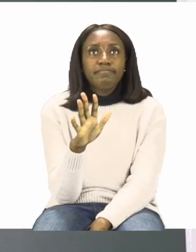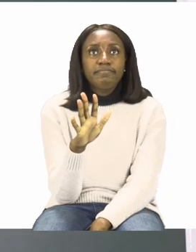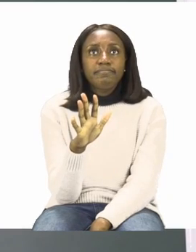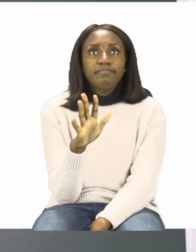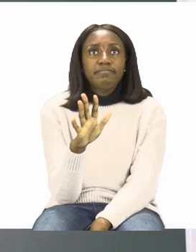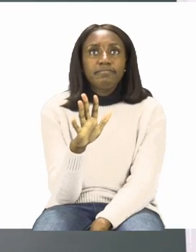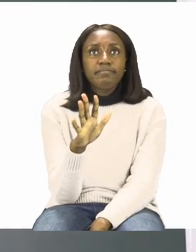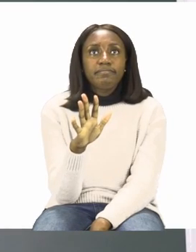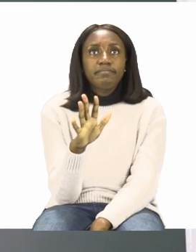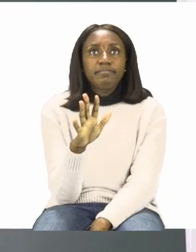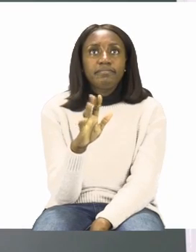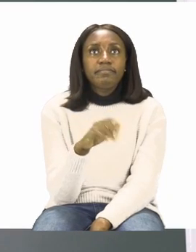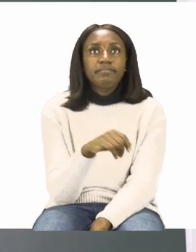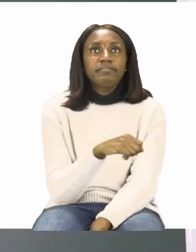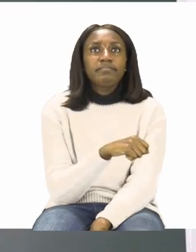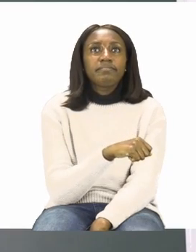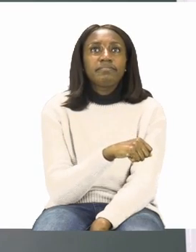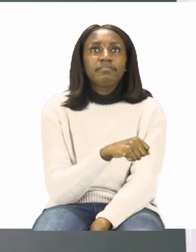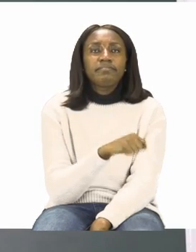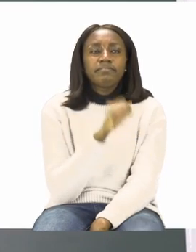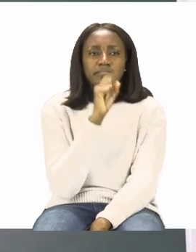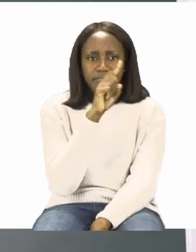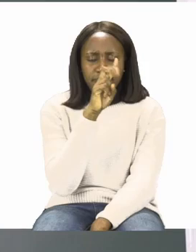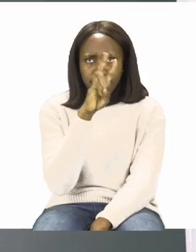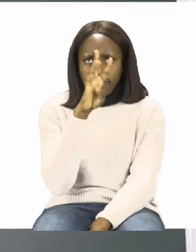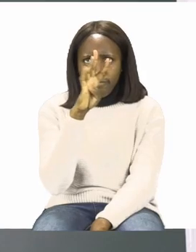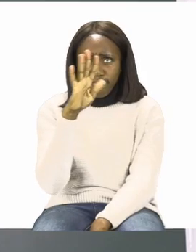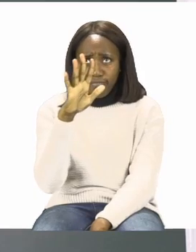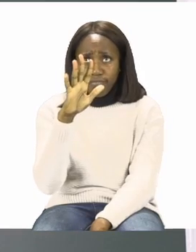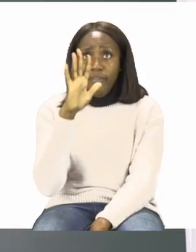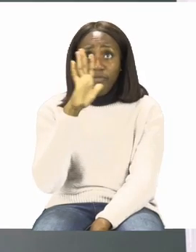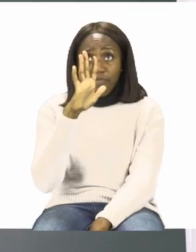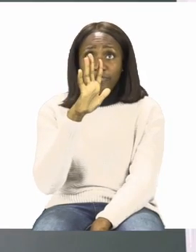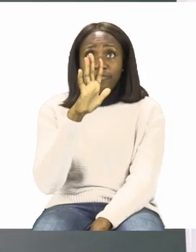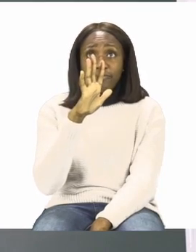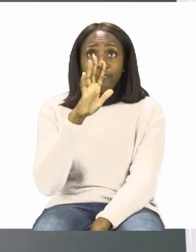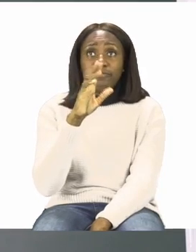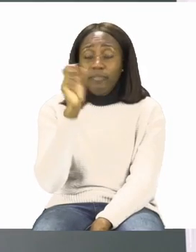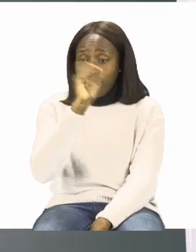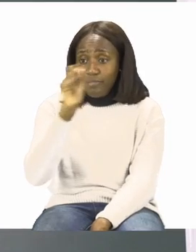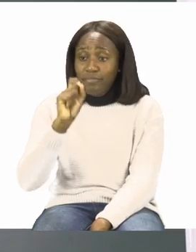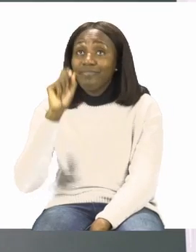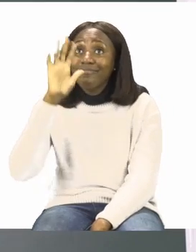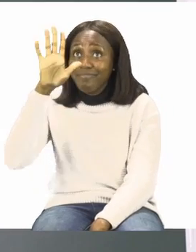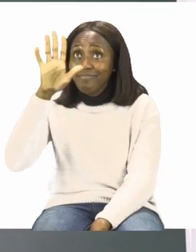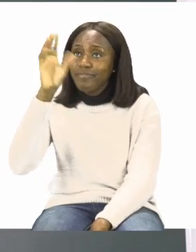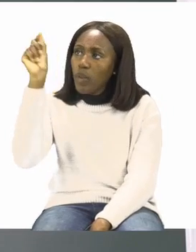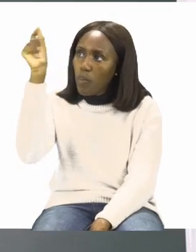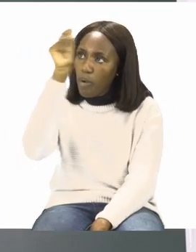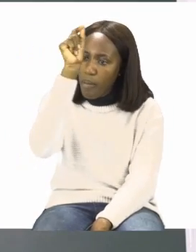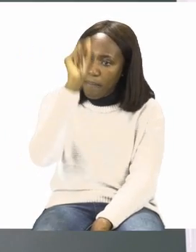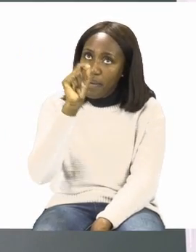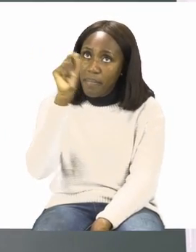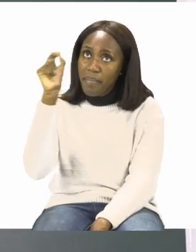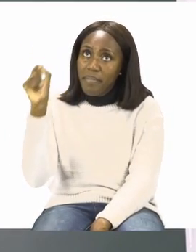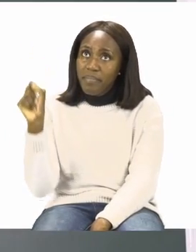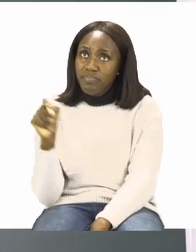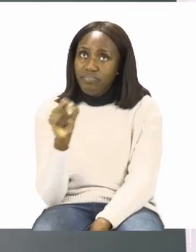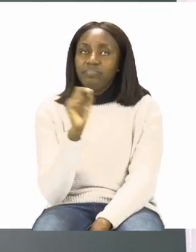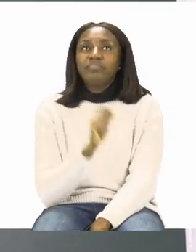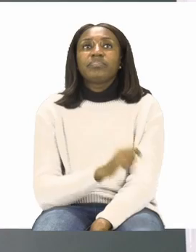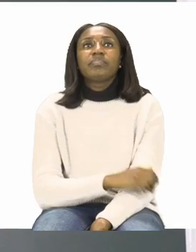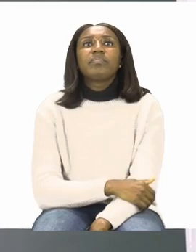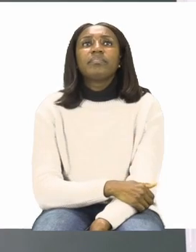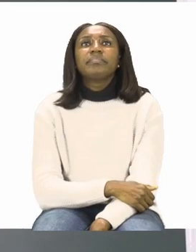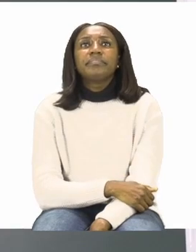5. We counted 5 puzzle pieces. So once you are